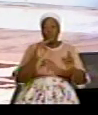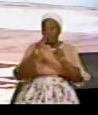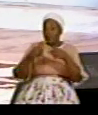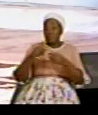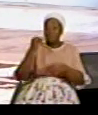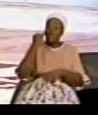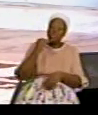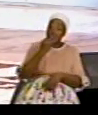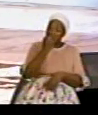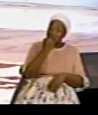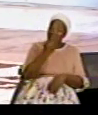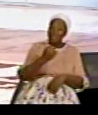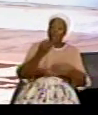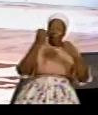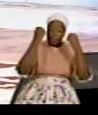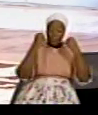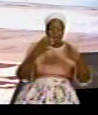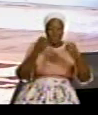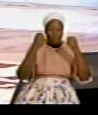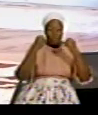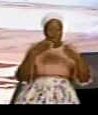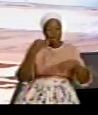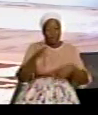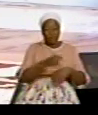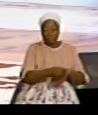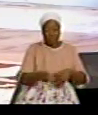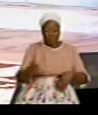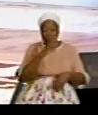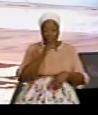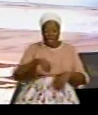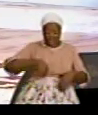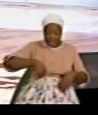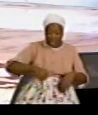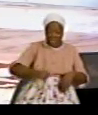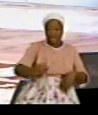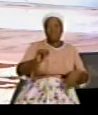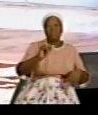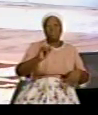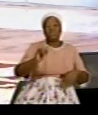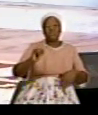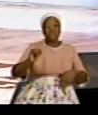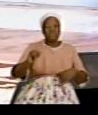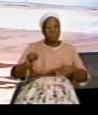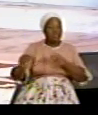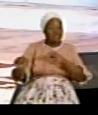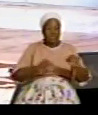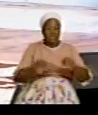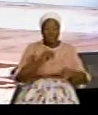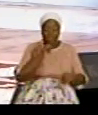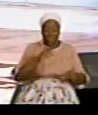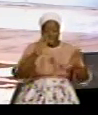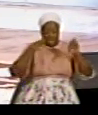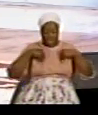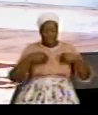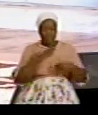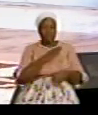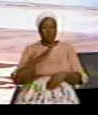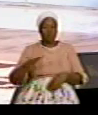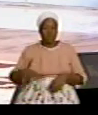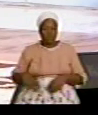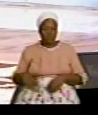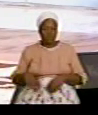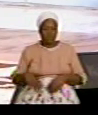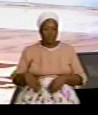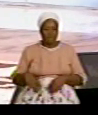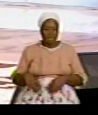people, citizens over there, they still do not accept Christ. accept